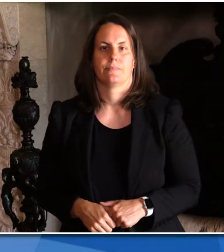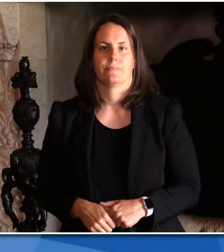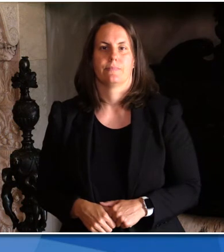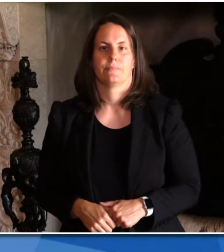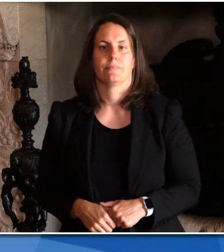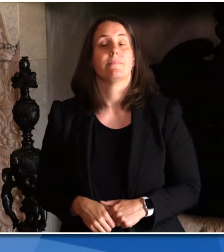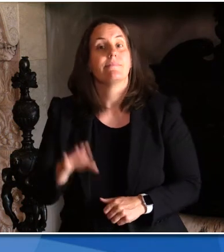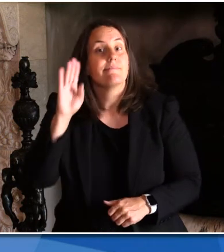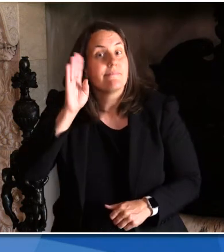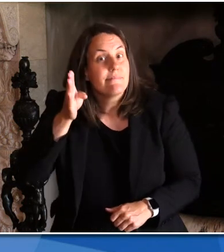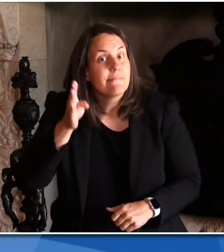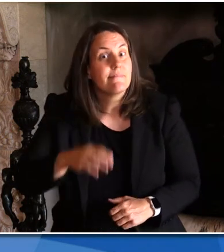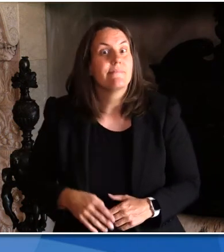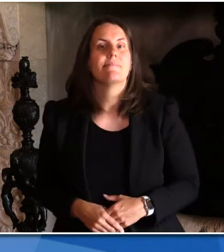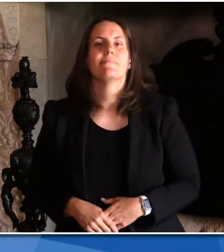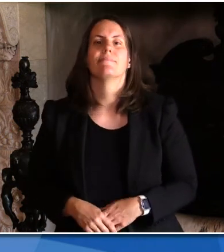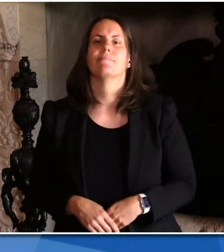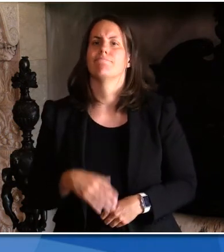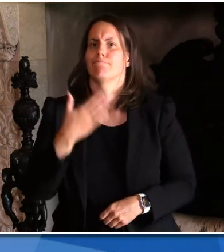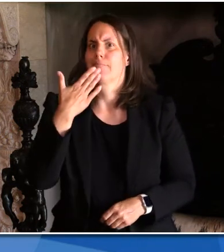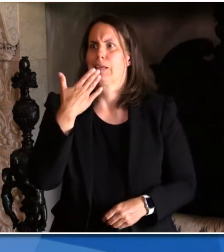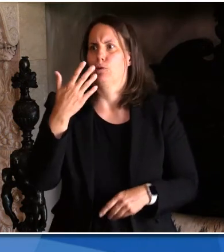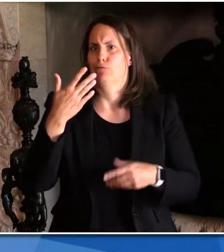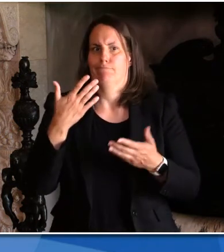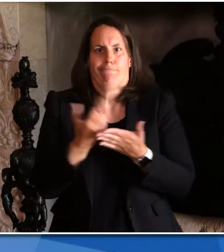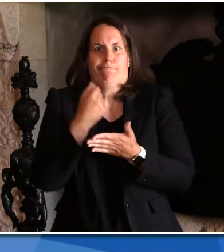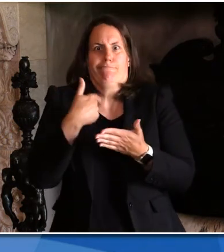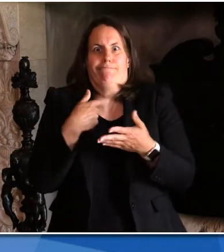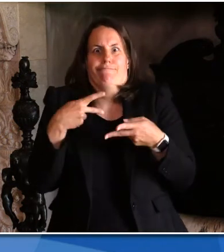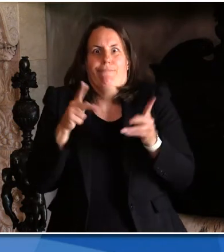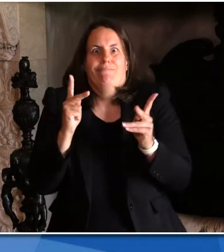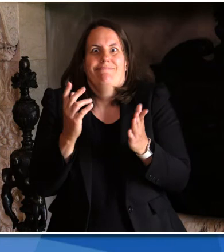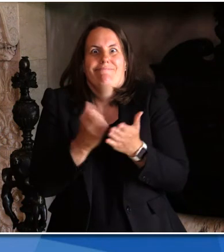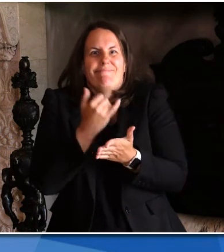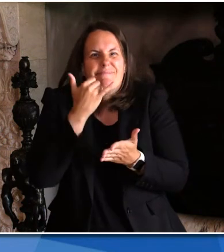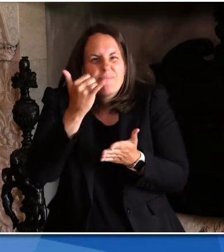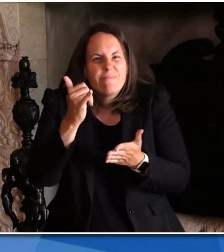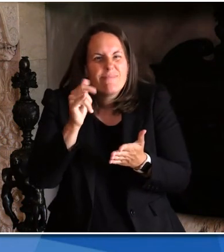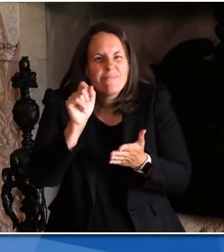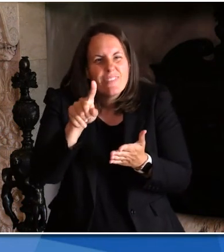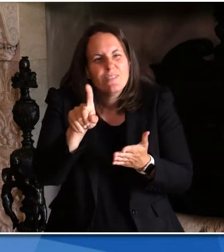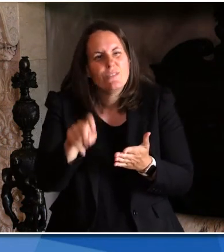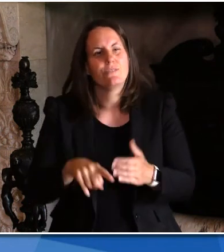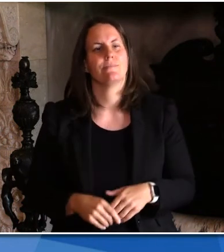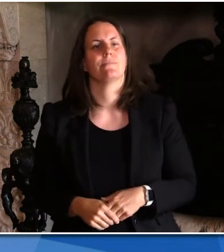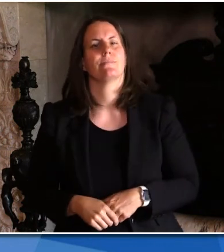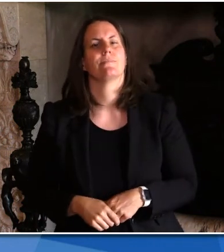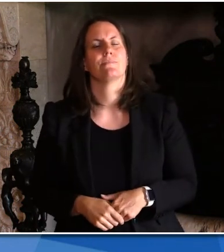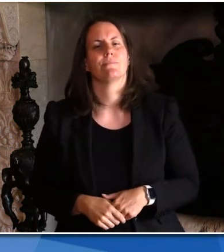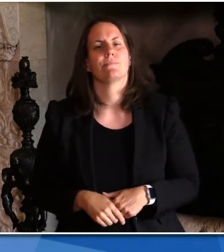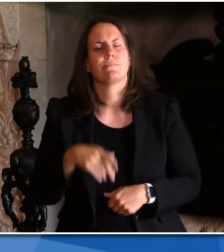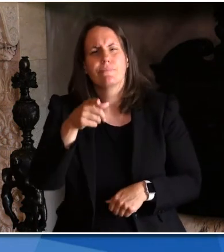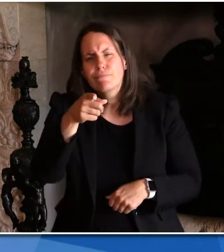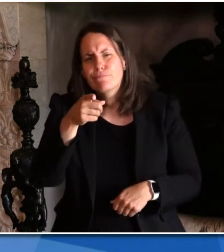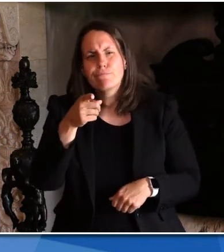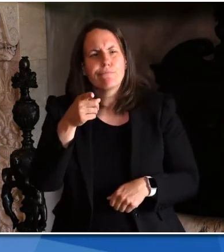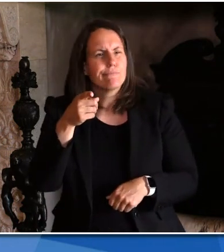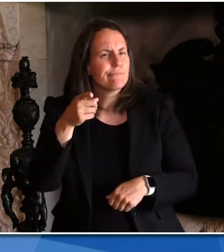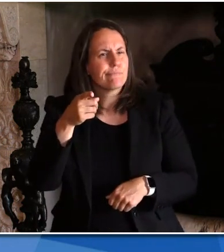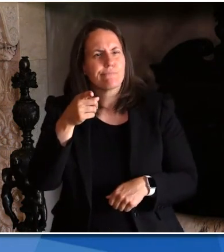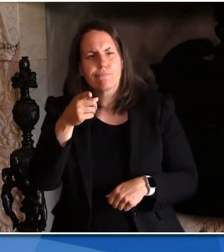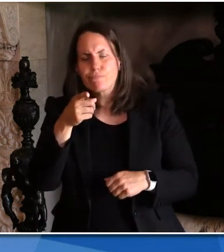Hi, thanks for taking my call. I was wondering about the National Guard COVID-19